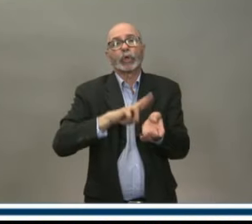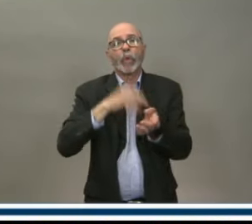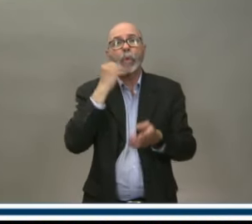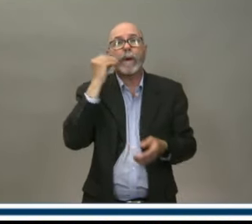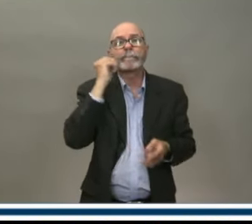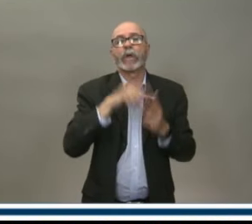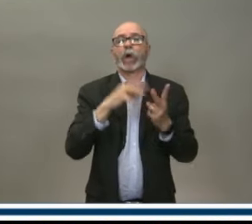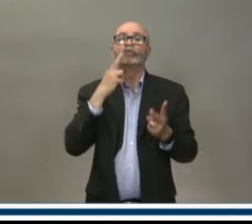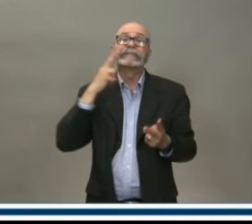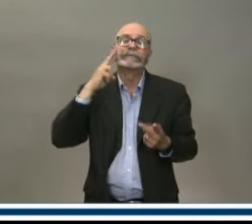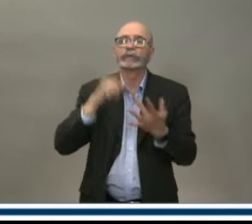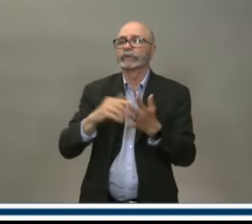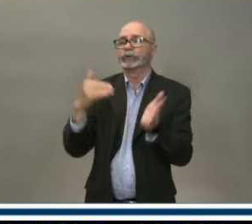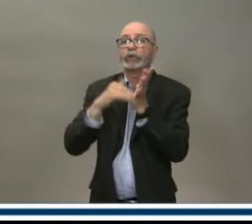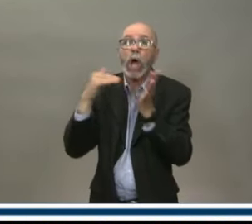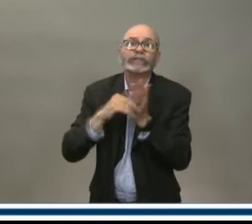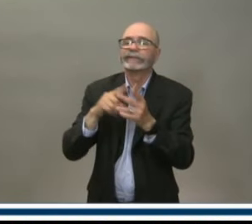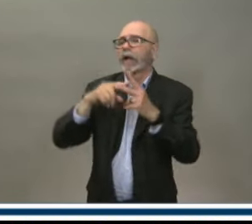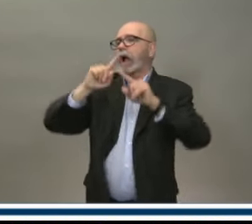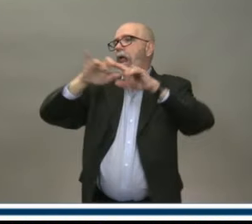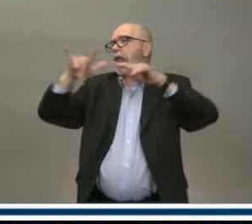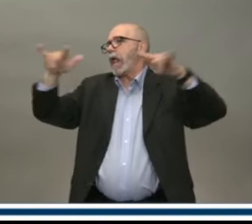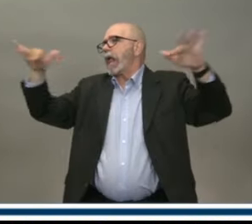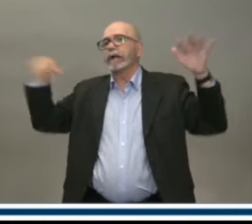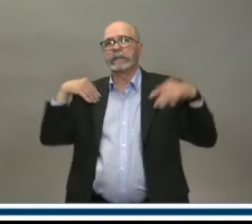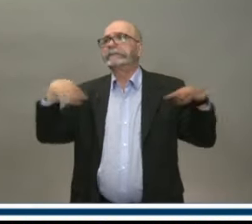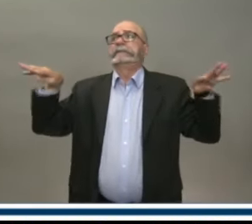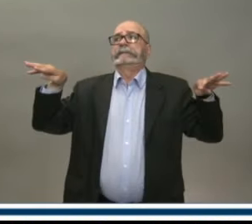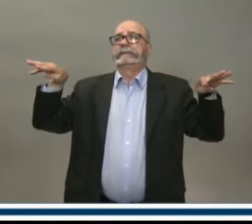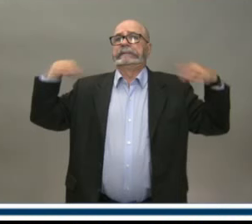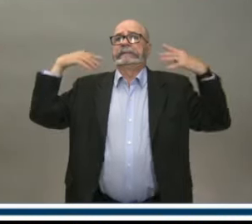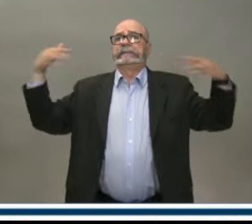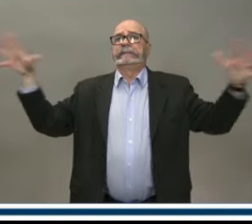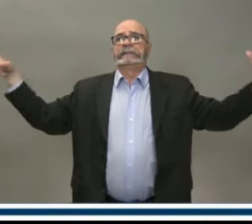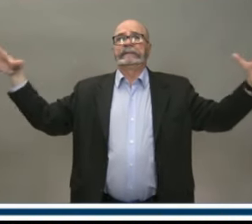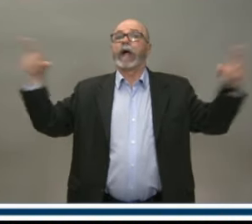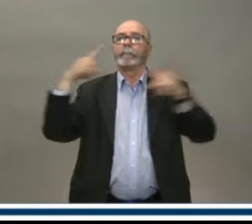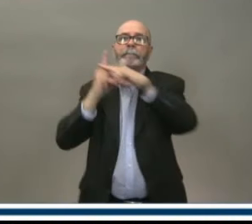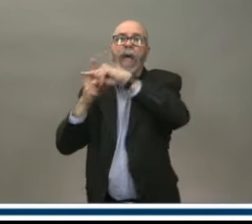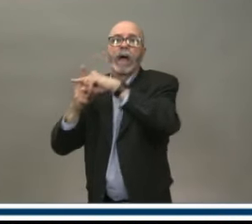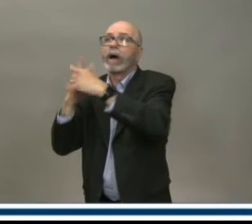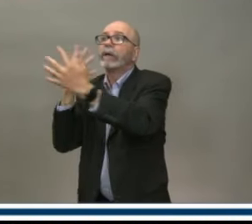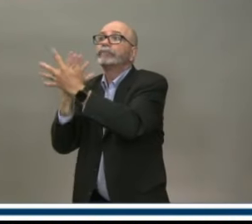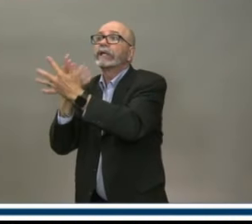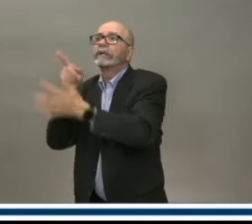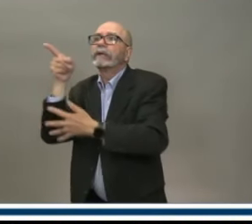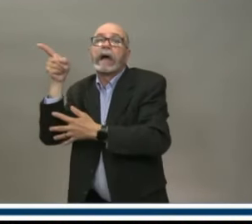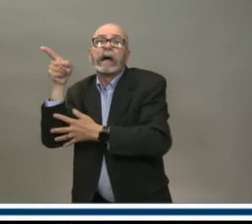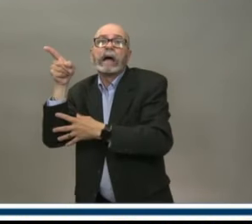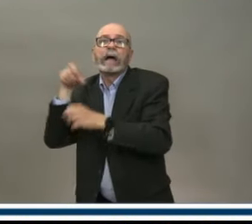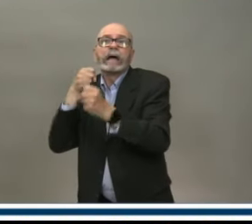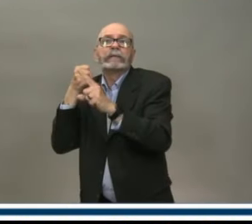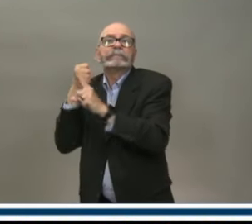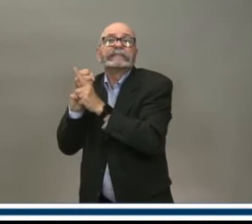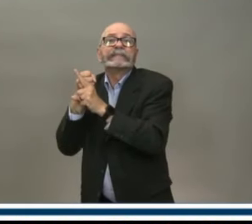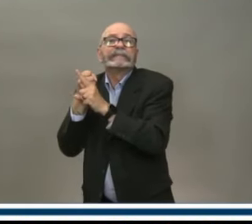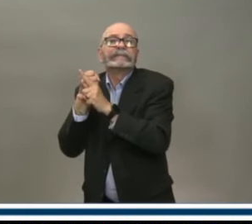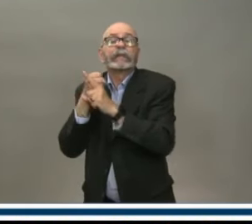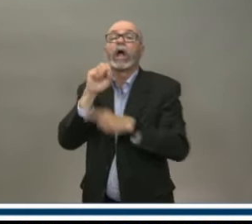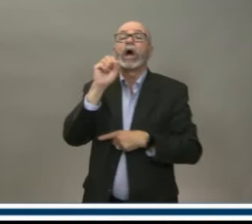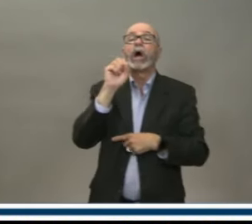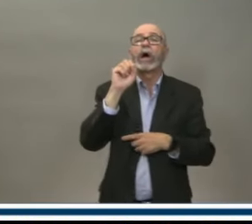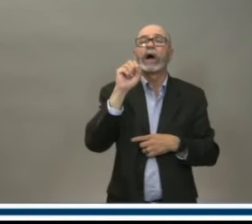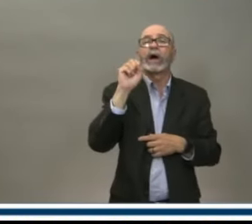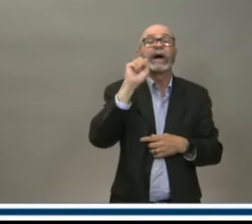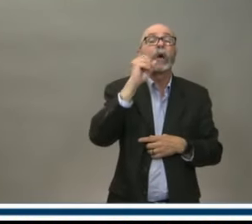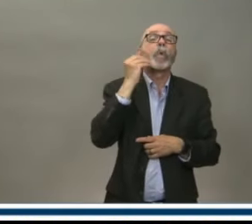facilities. We have outbreaks in correctional facilities in other parts of the country, in shelters, anywhere where people live together. So my